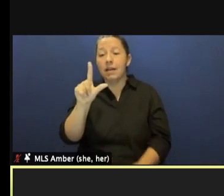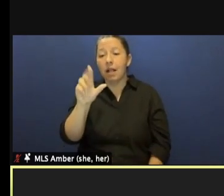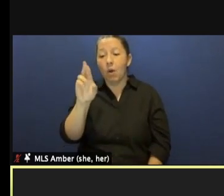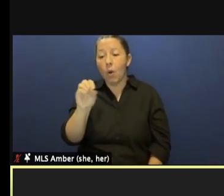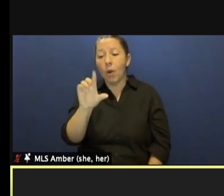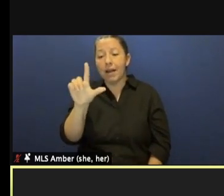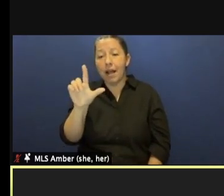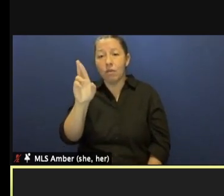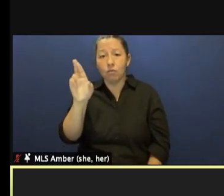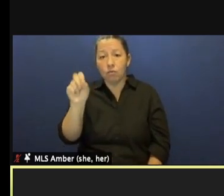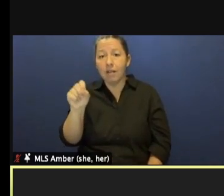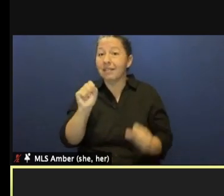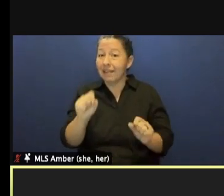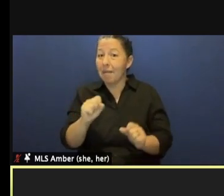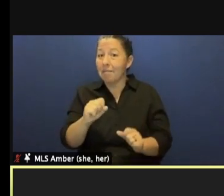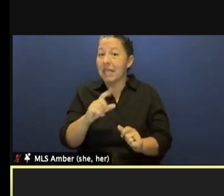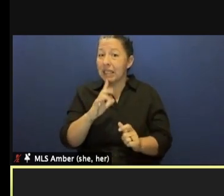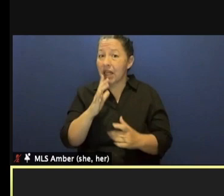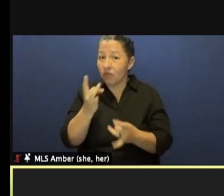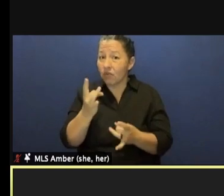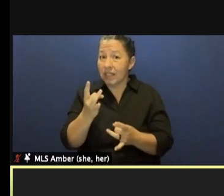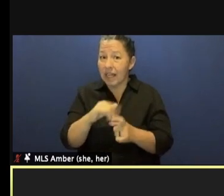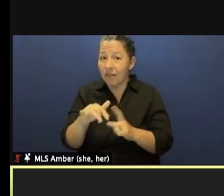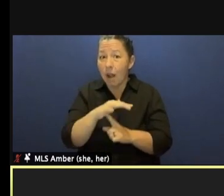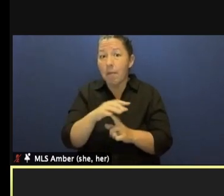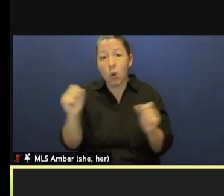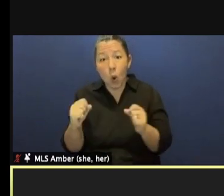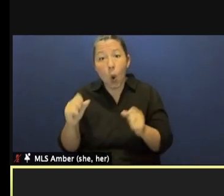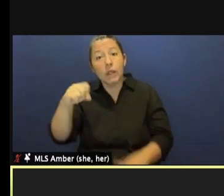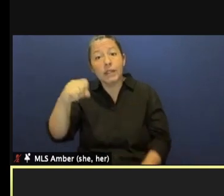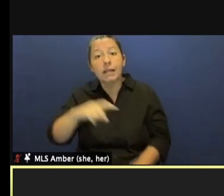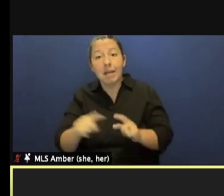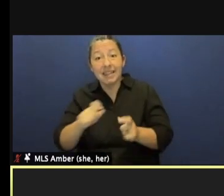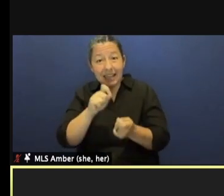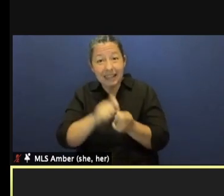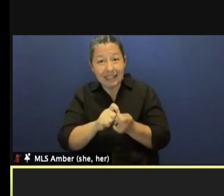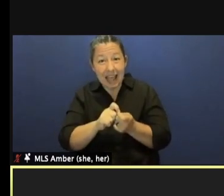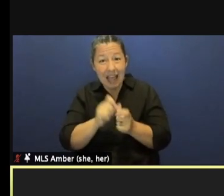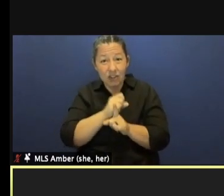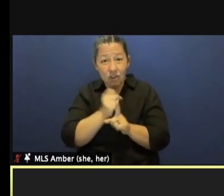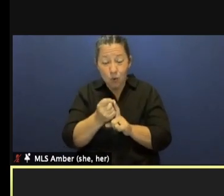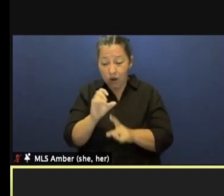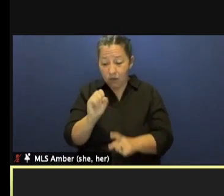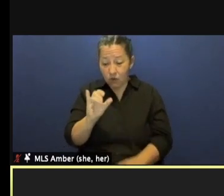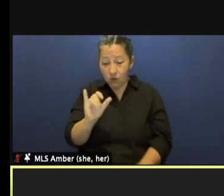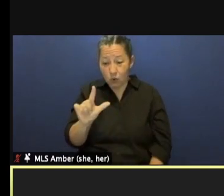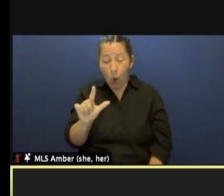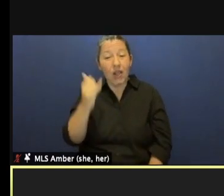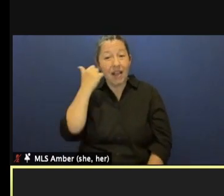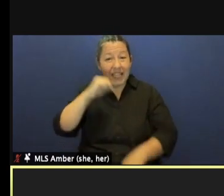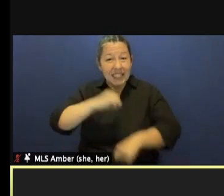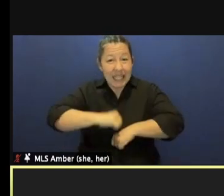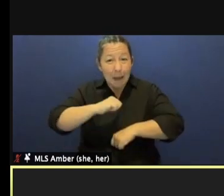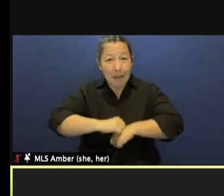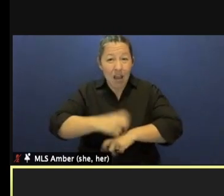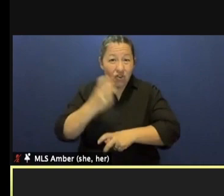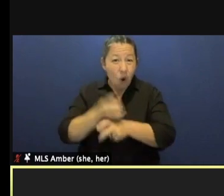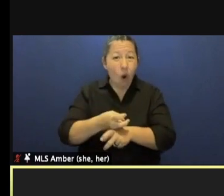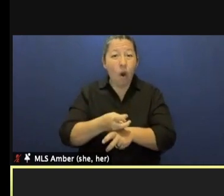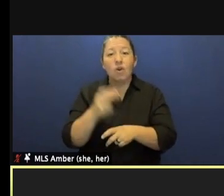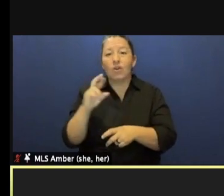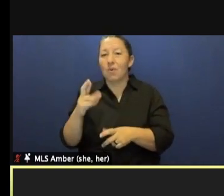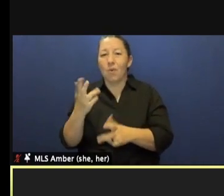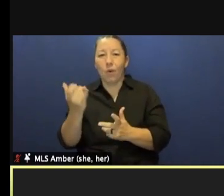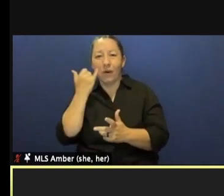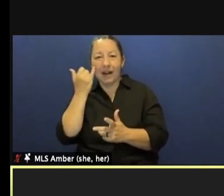challenging environment down there. We know it's going to be cold, but the exact nature of the soil, whether cemented and quite hard or downy